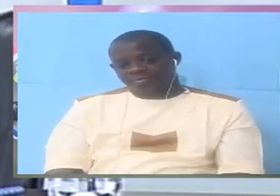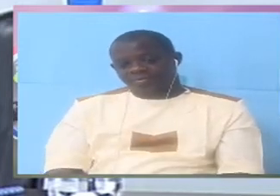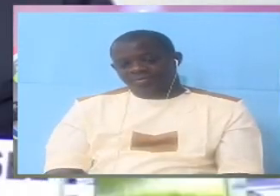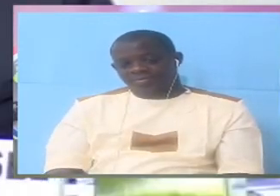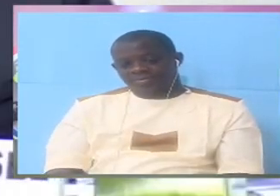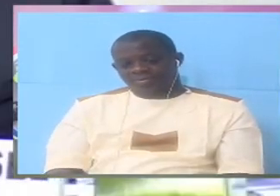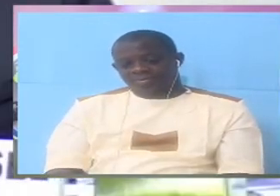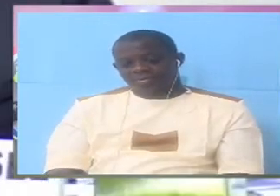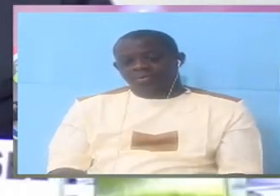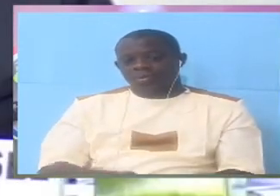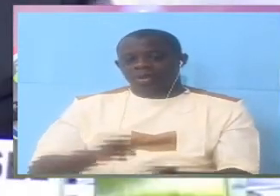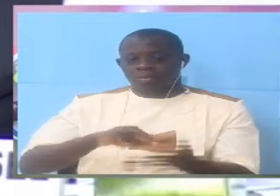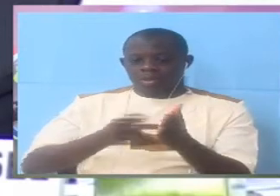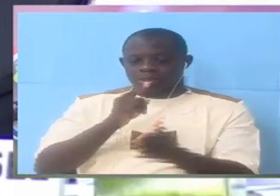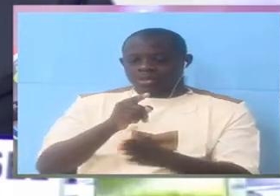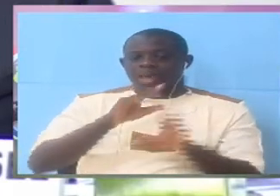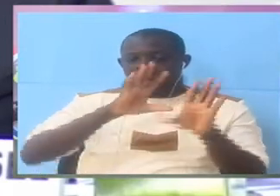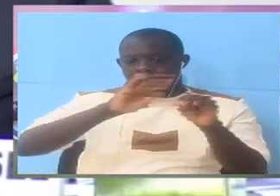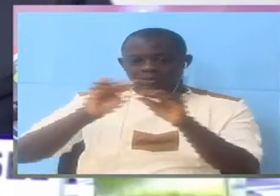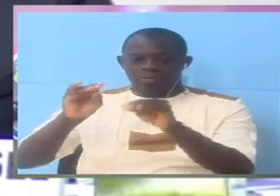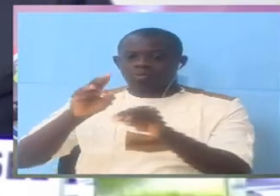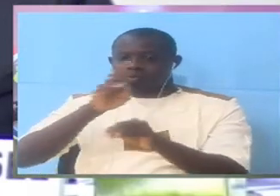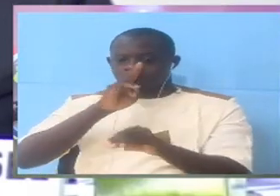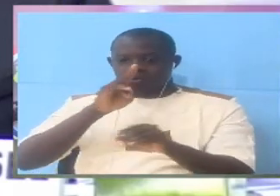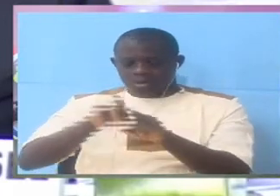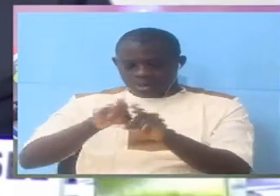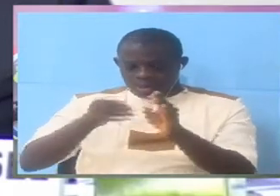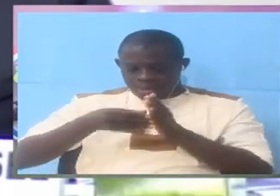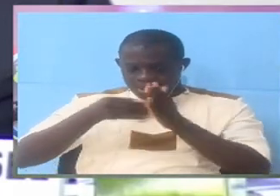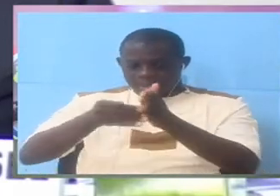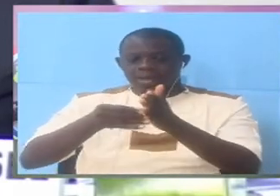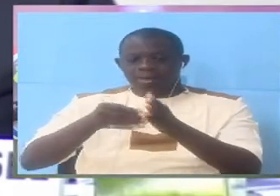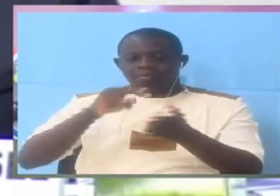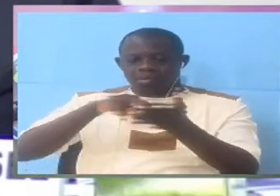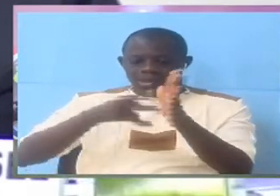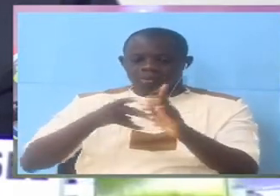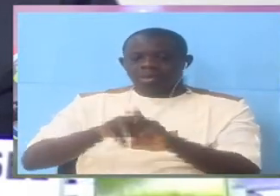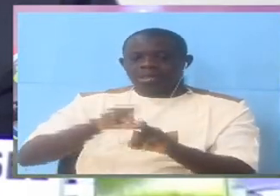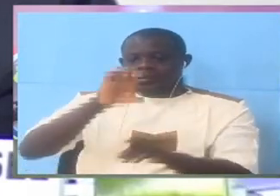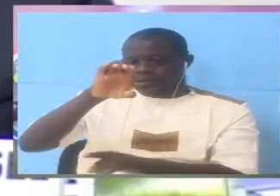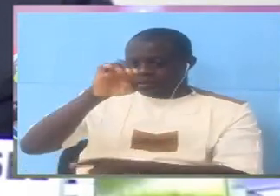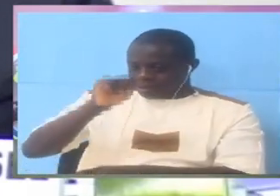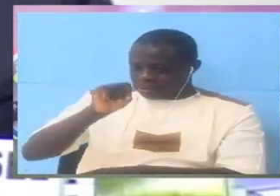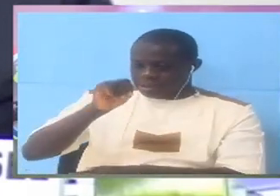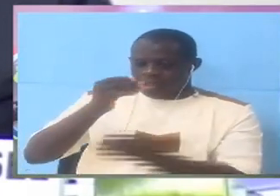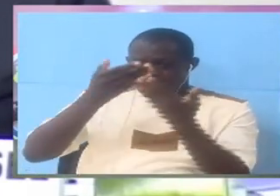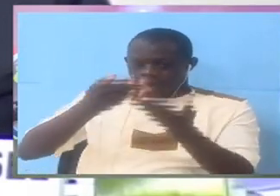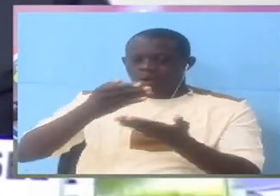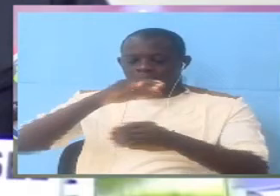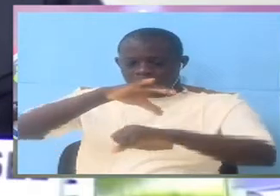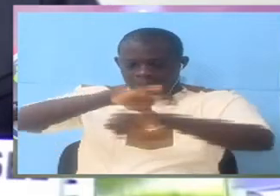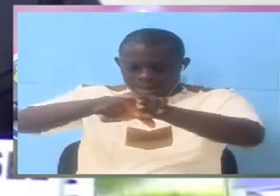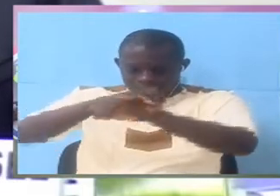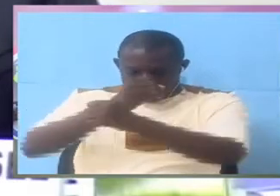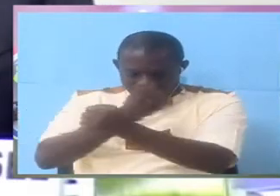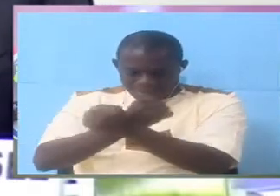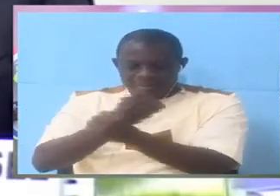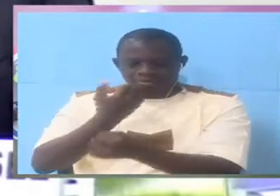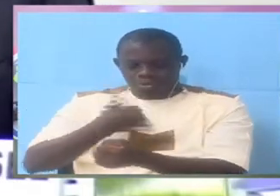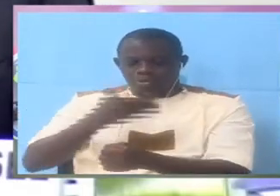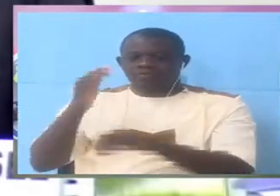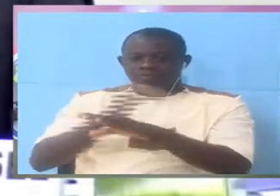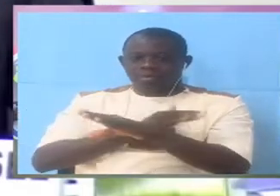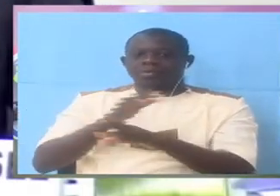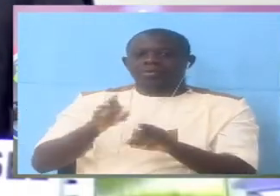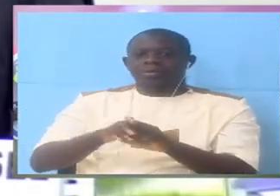is an operation headed by counter-espionage. They have arrested people. Initially, you